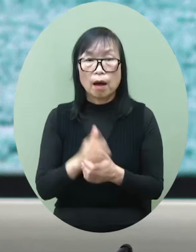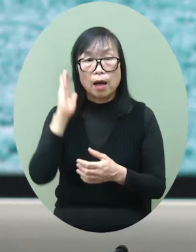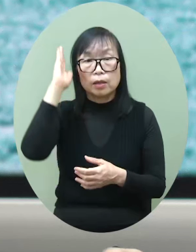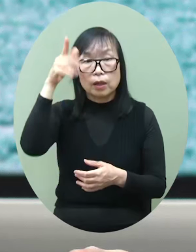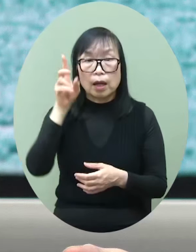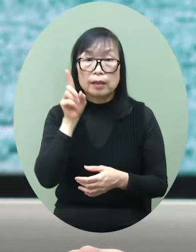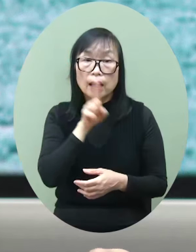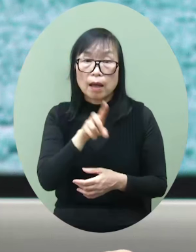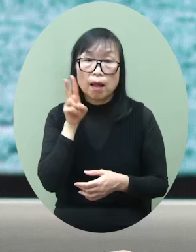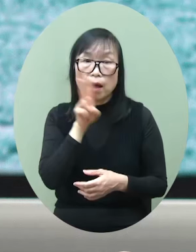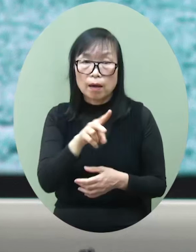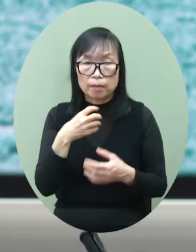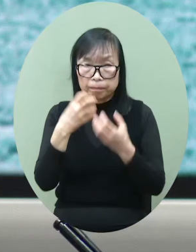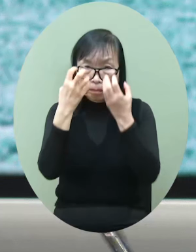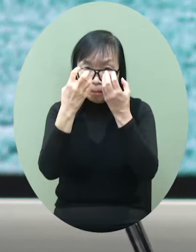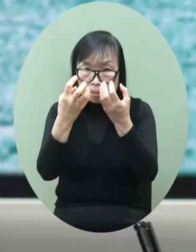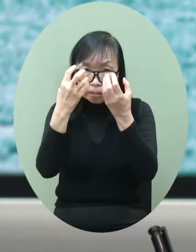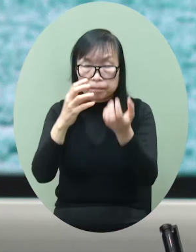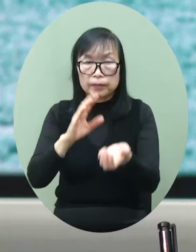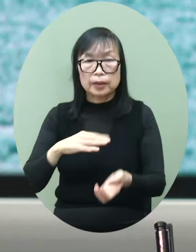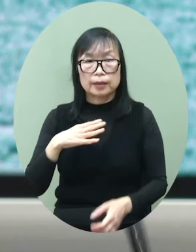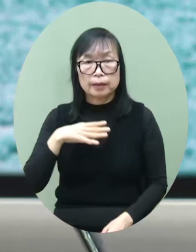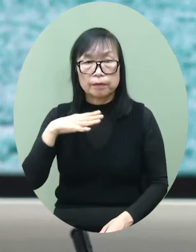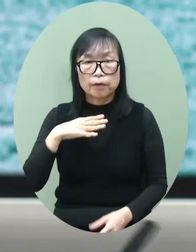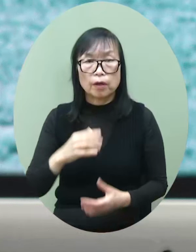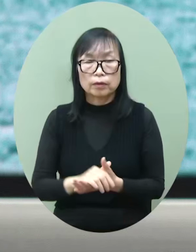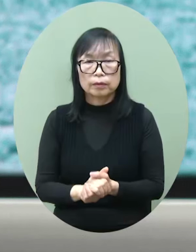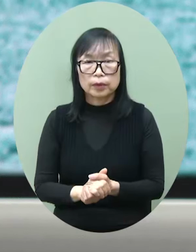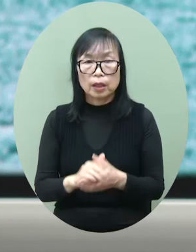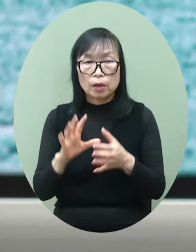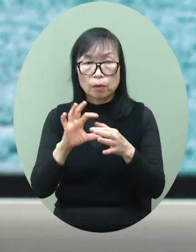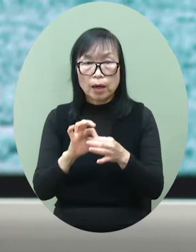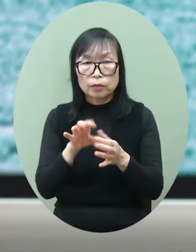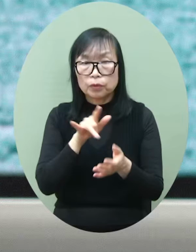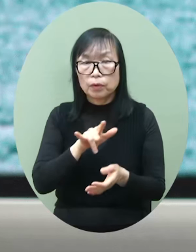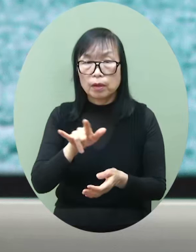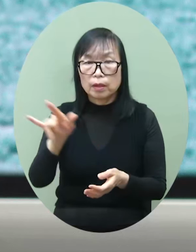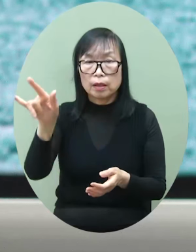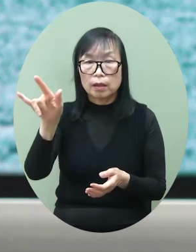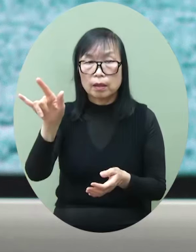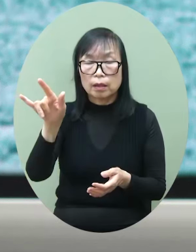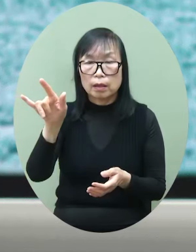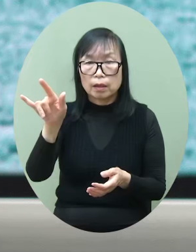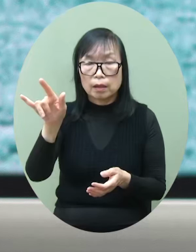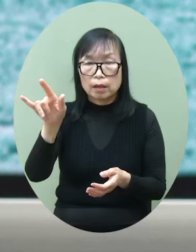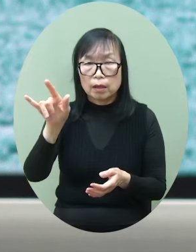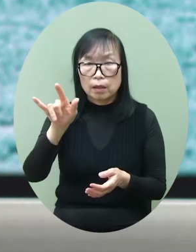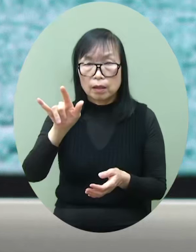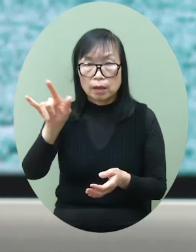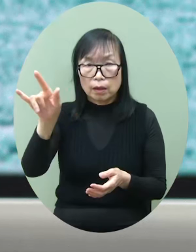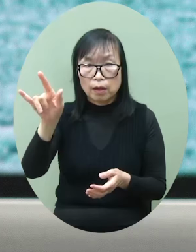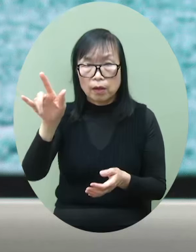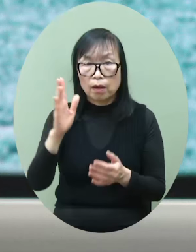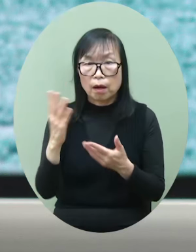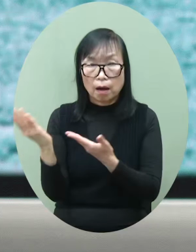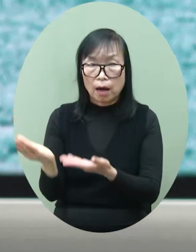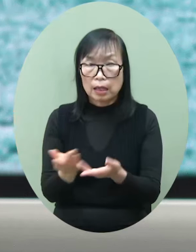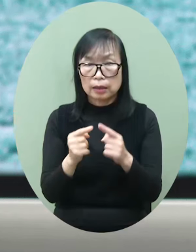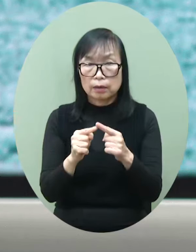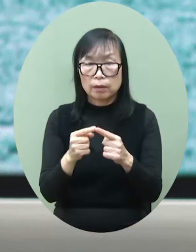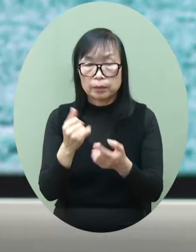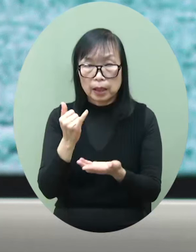and for the inbound travelers I think we have already instituted quite straight border control measures in Hong